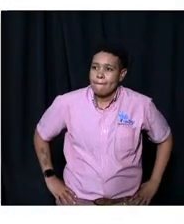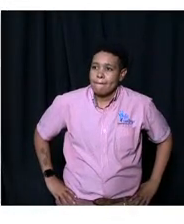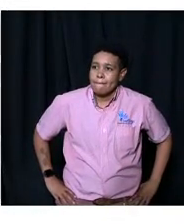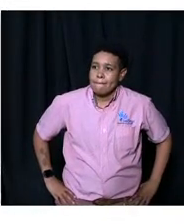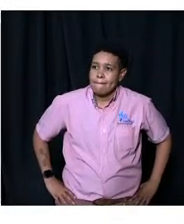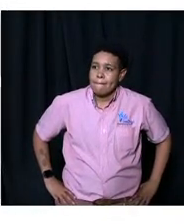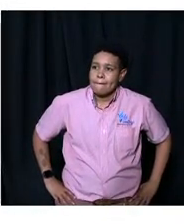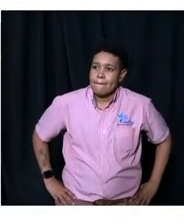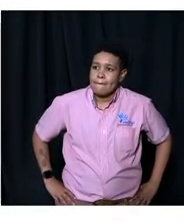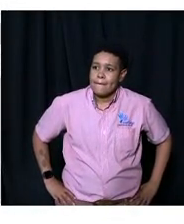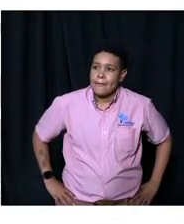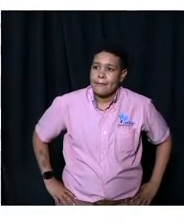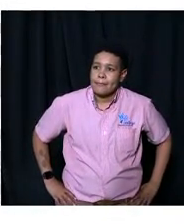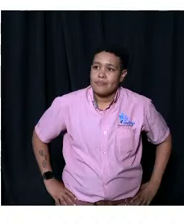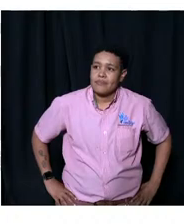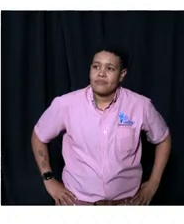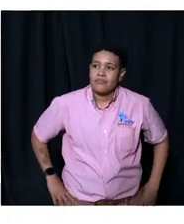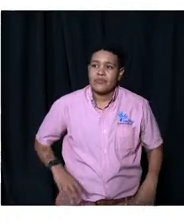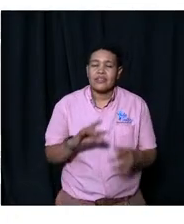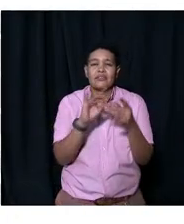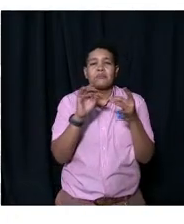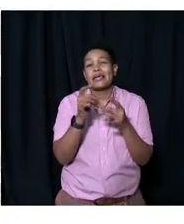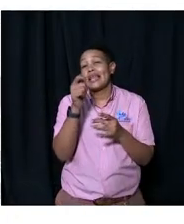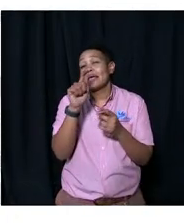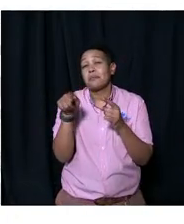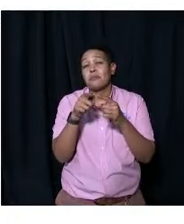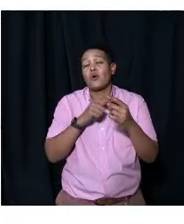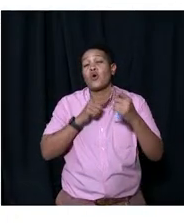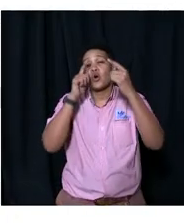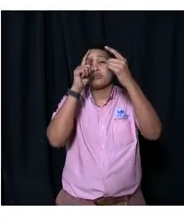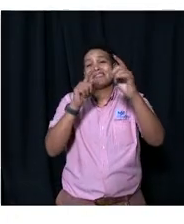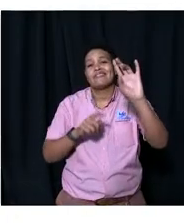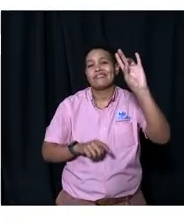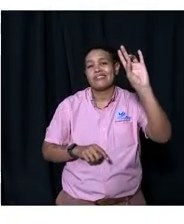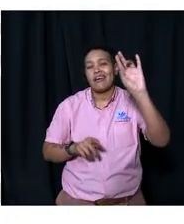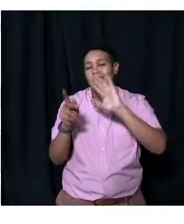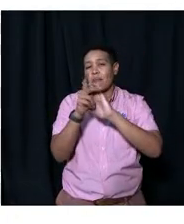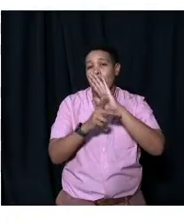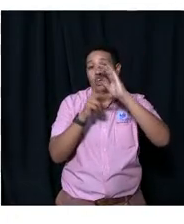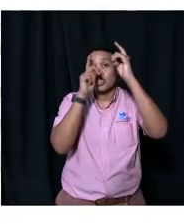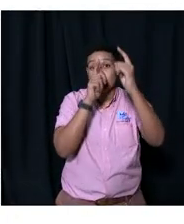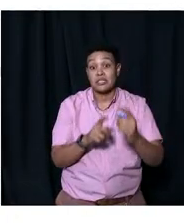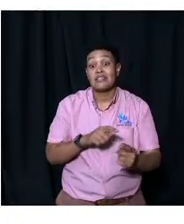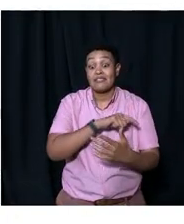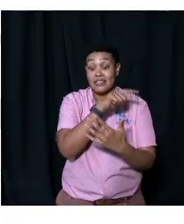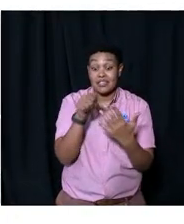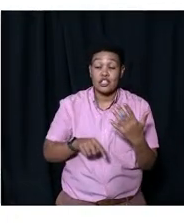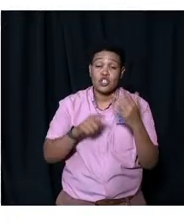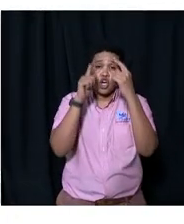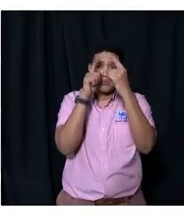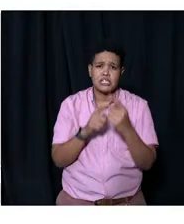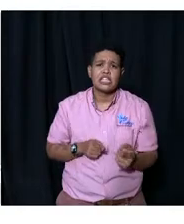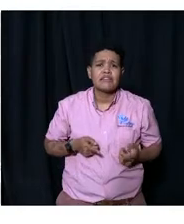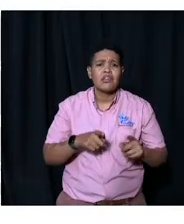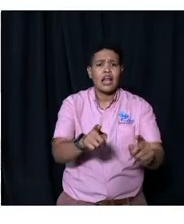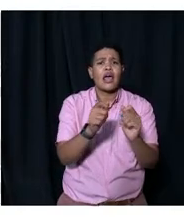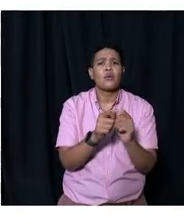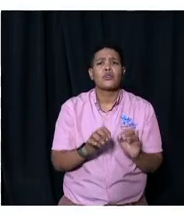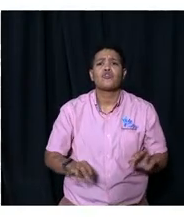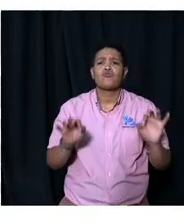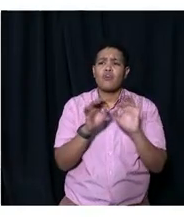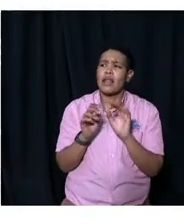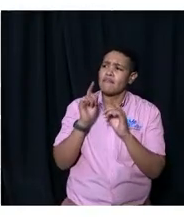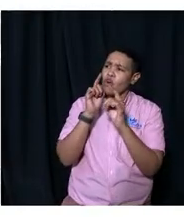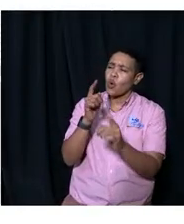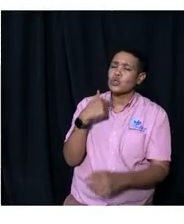Now to speak a bit about our objectives. There are seven policy objectives, and these objectives are aligned to the relevant goals